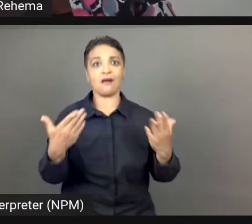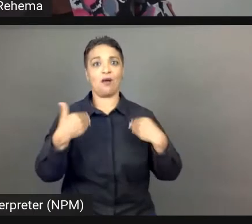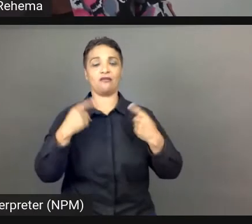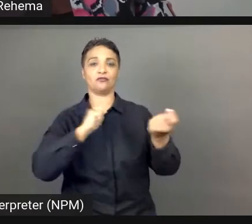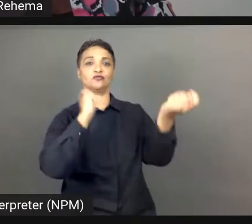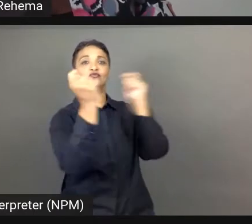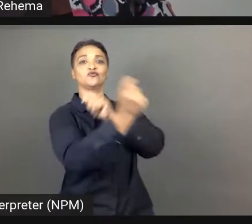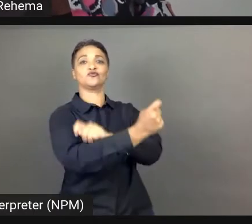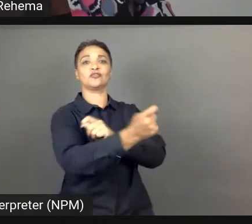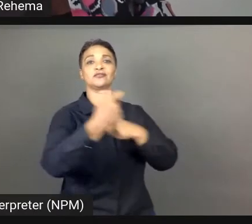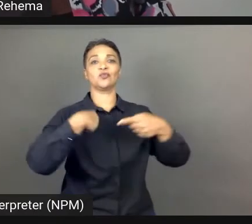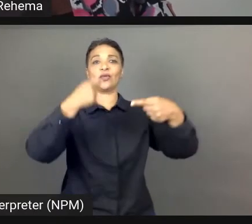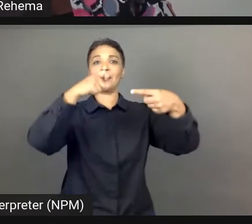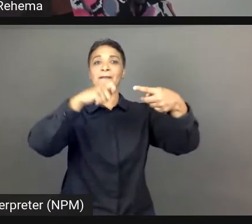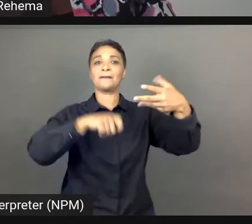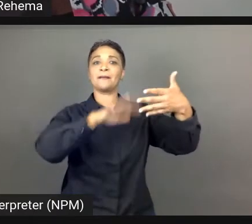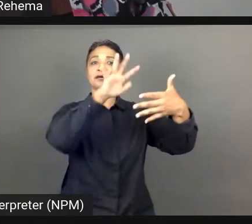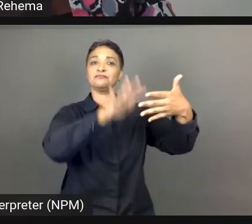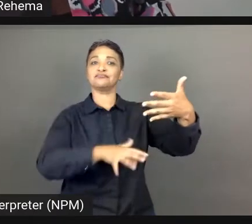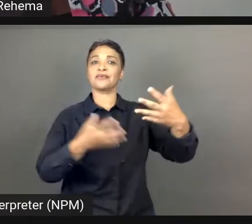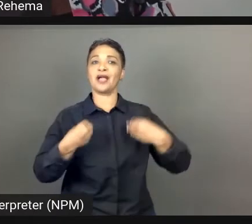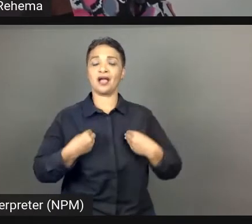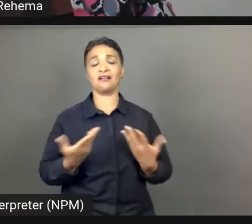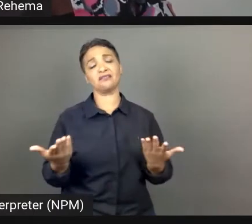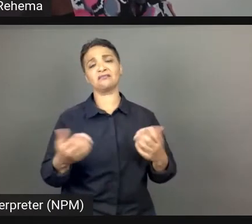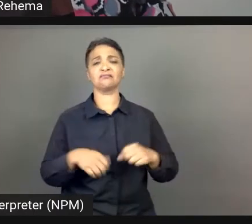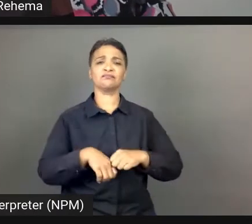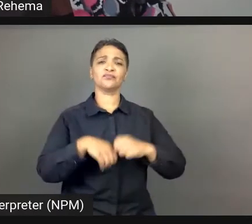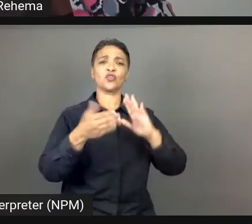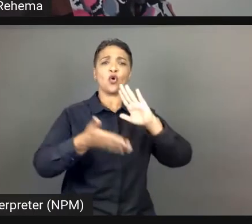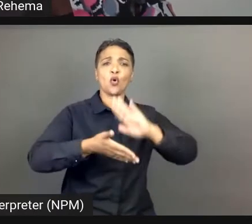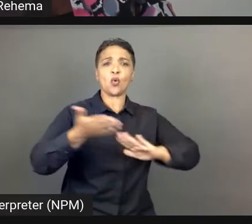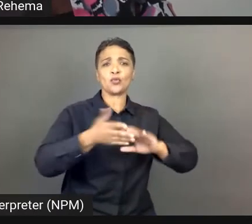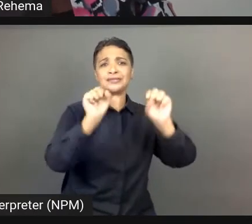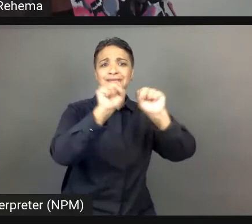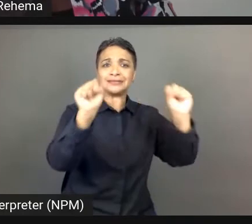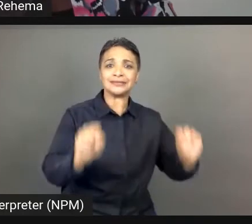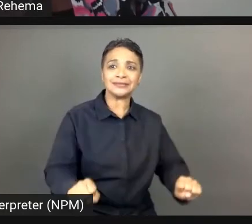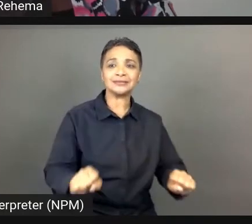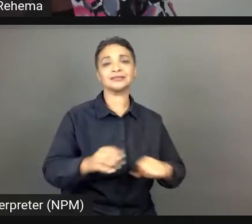of operational systems, the financial accounting, the human resource,